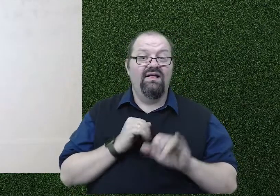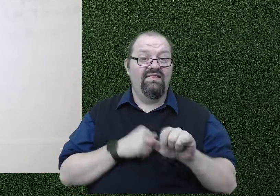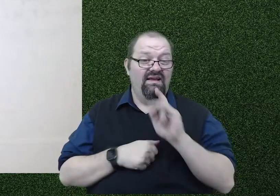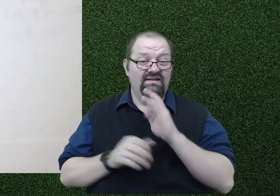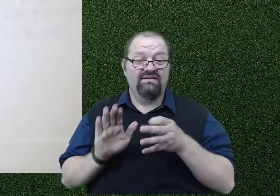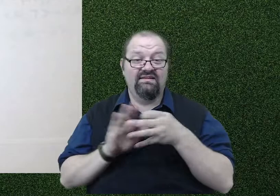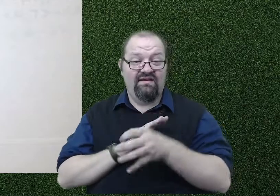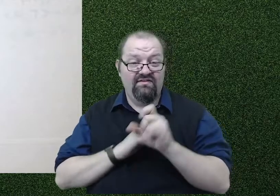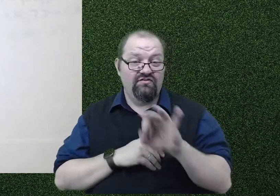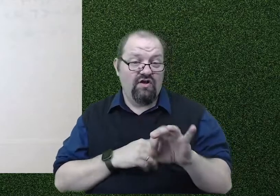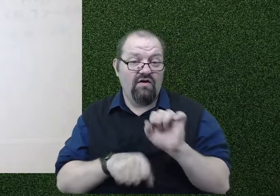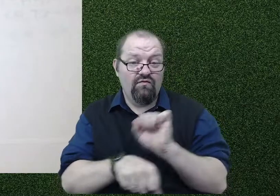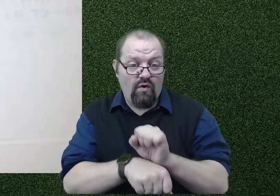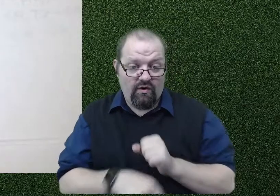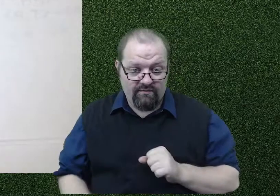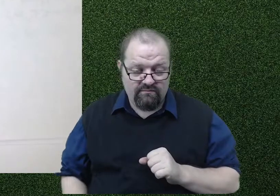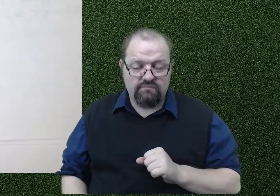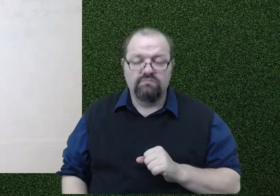of work.